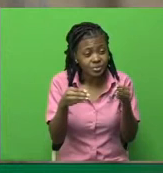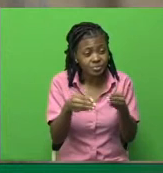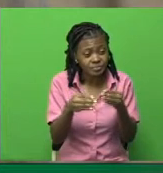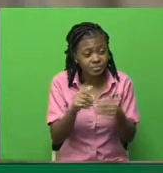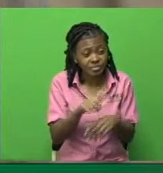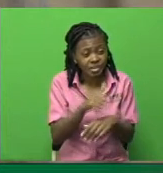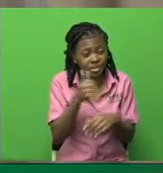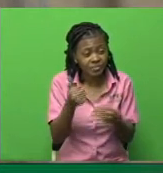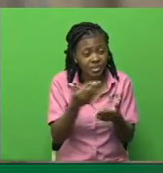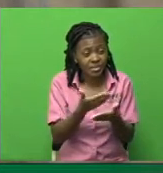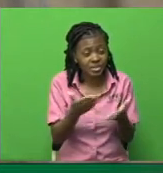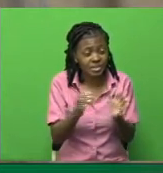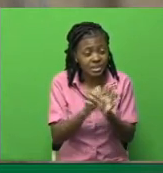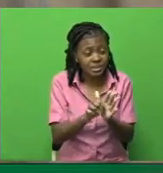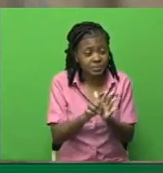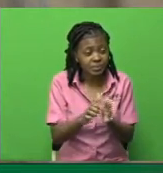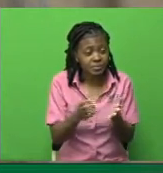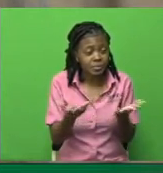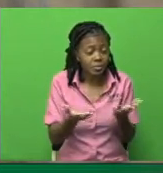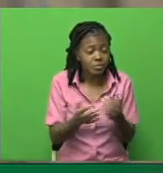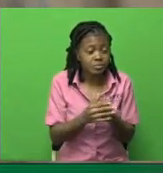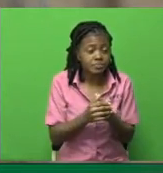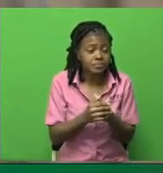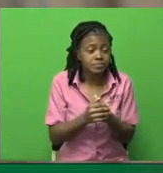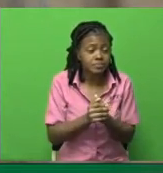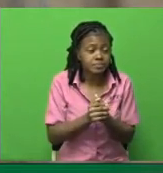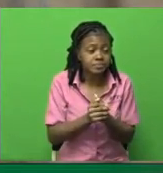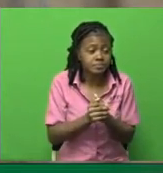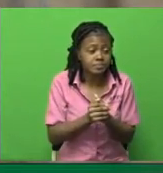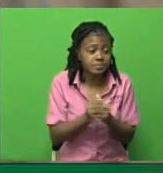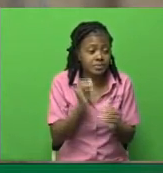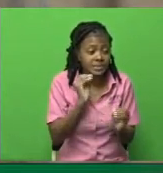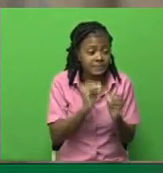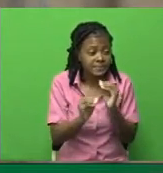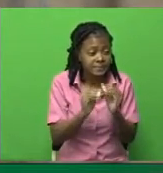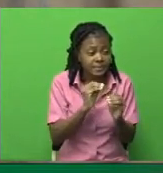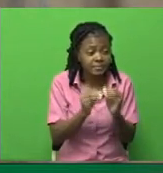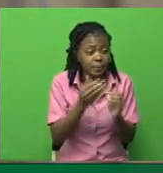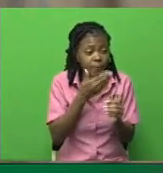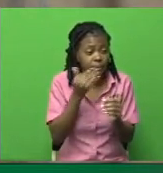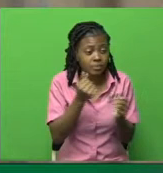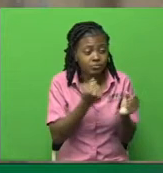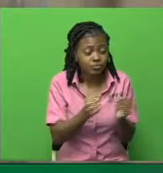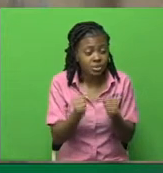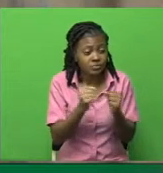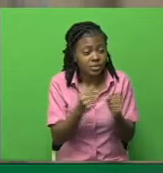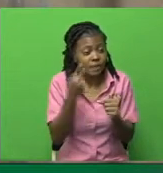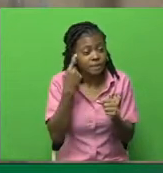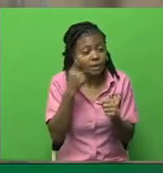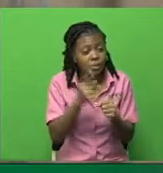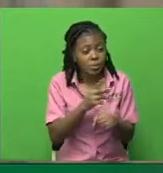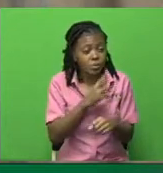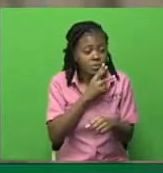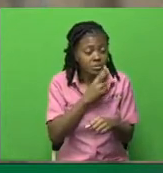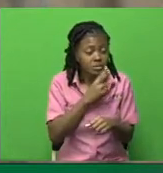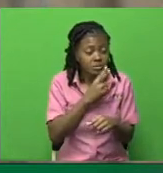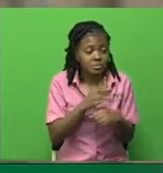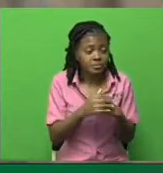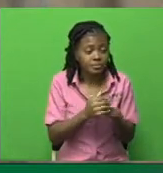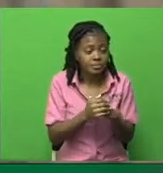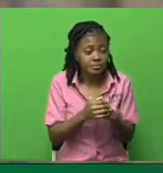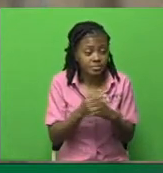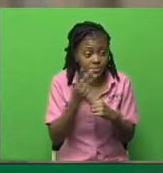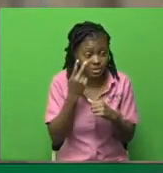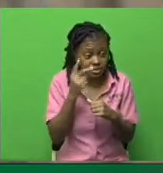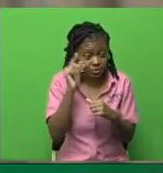improved crippled distribution infrastructure and introduced strategies to increase Water Production you see the government wants you to